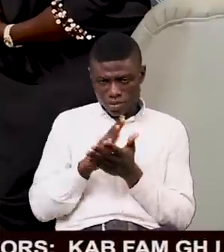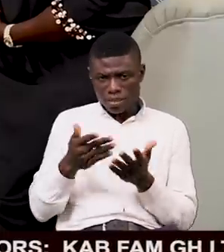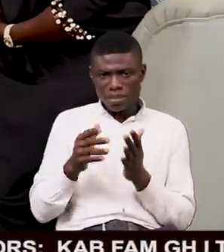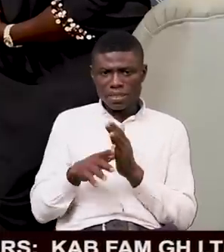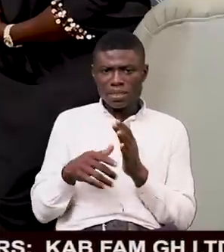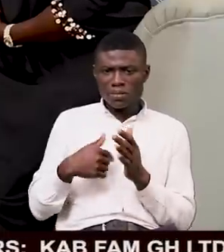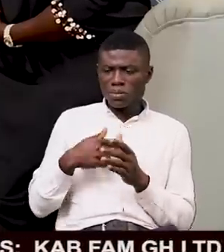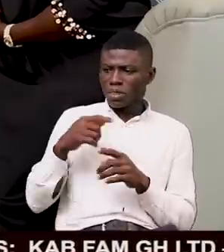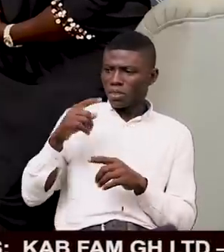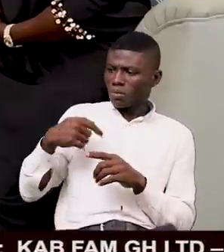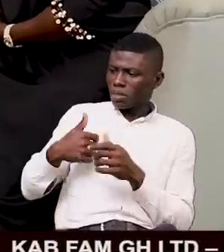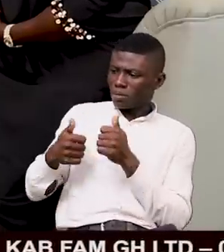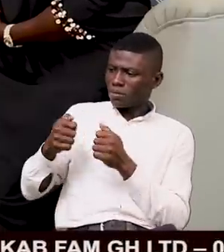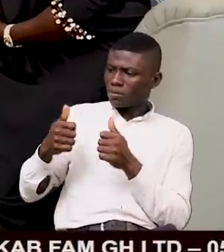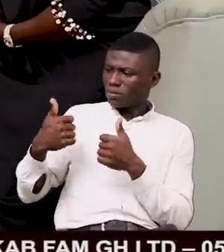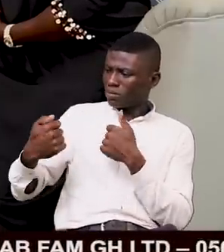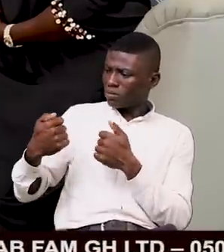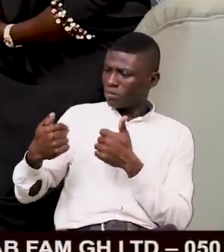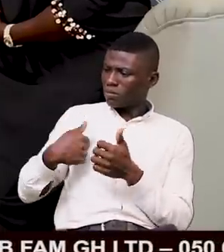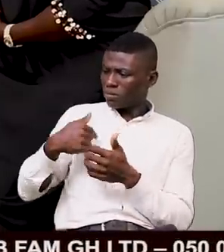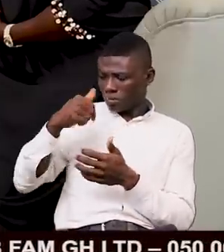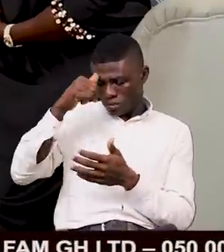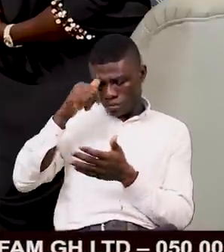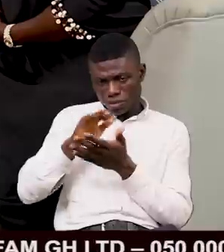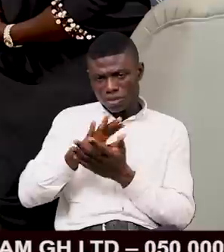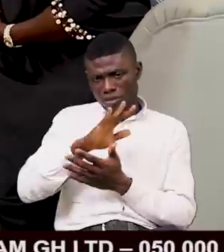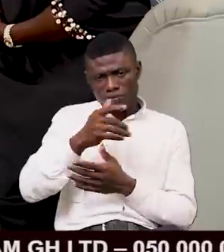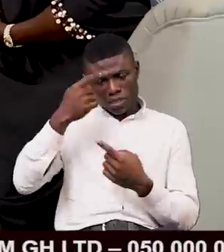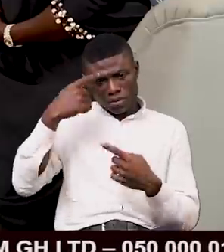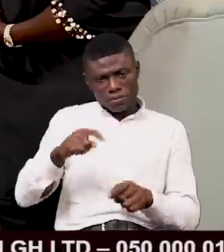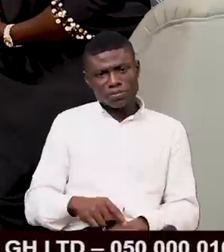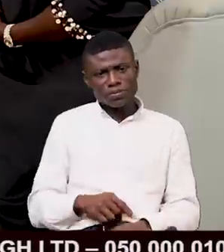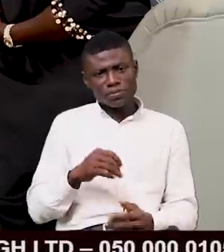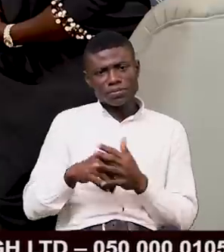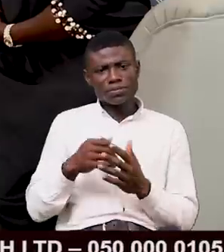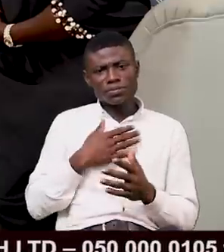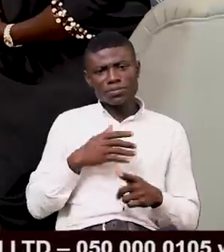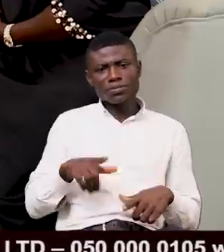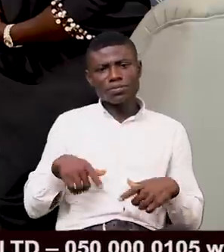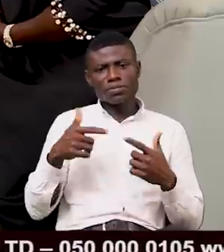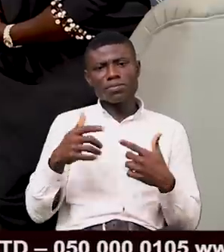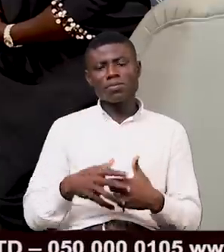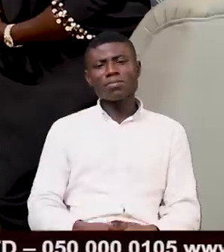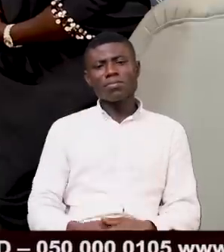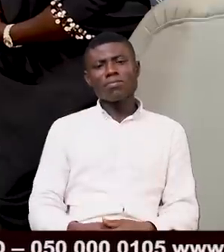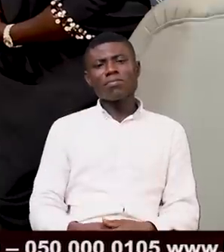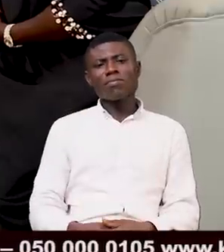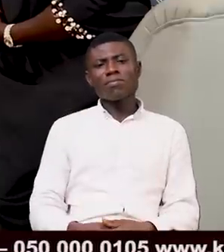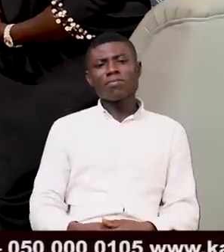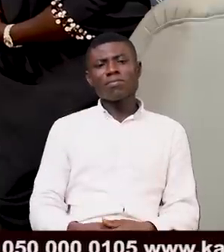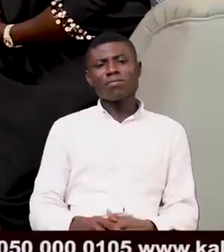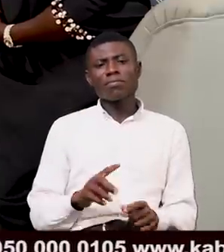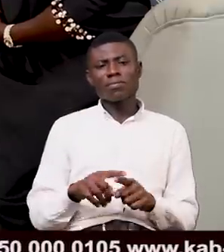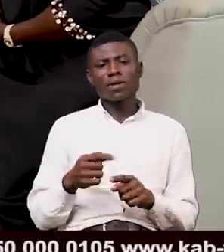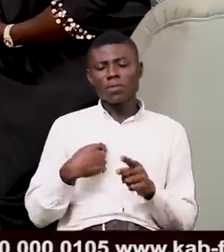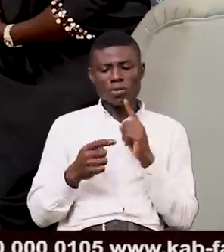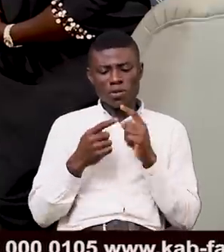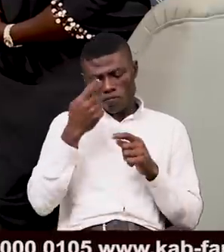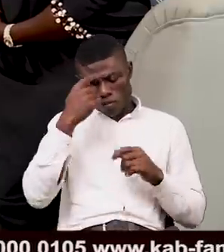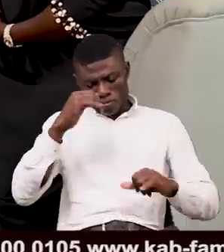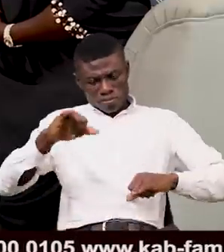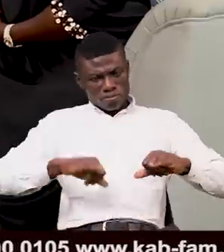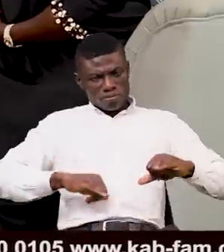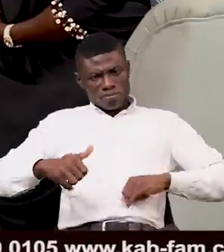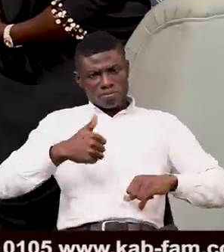se ma no betumi atra me kunu a dinner tem a bin see da in my life. Na Miss Nessa may cardi a ho wame